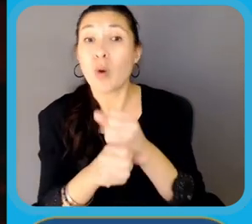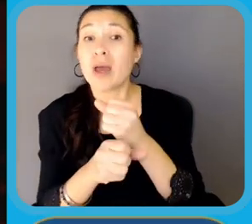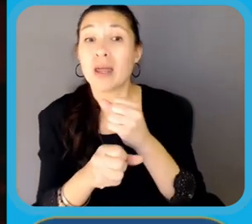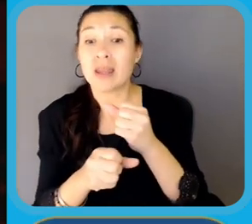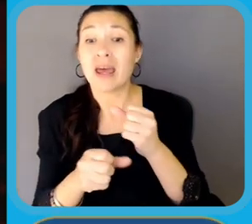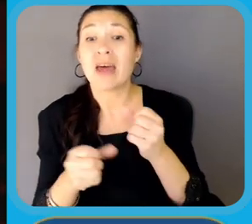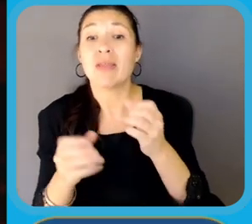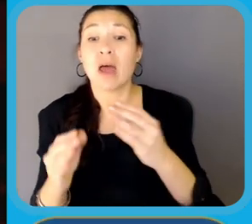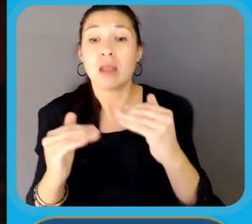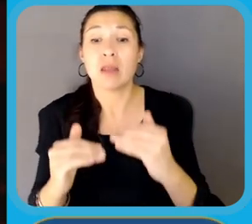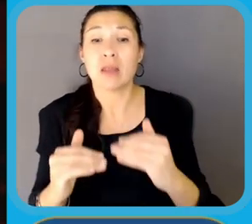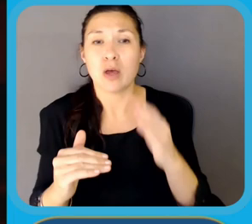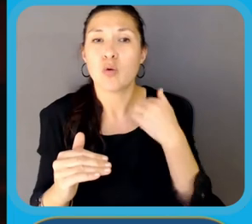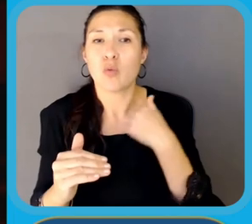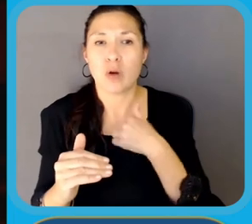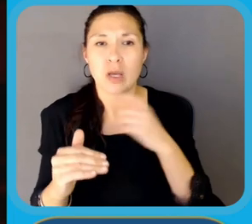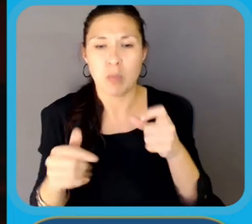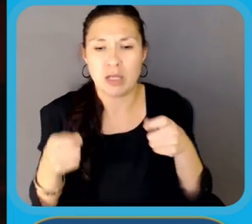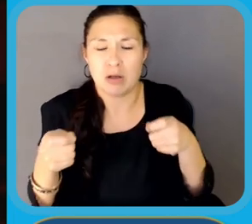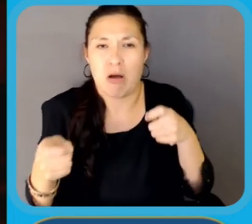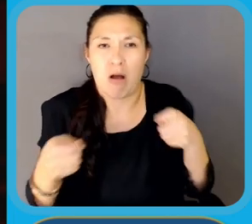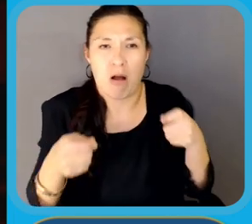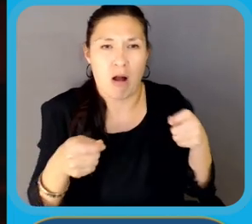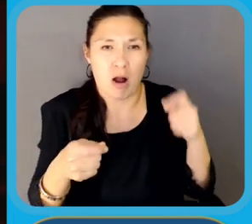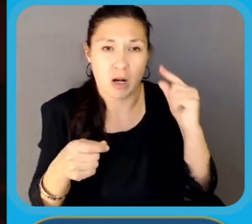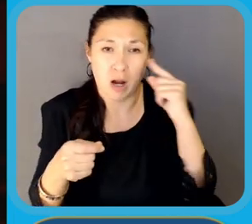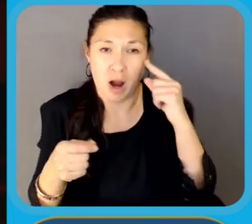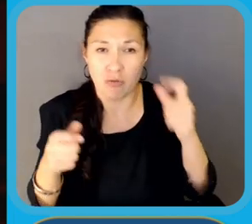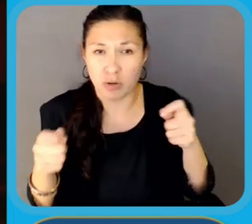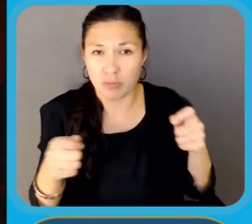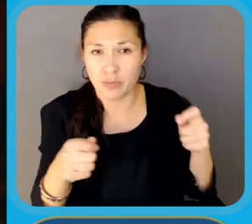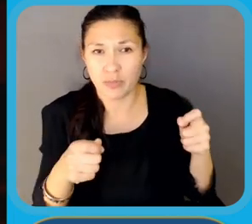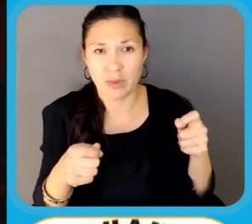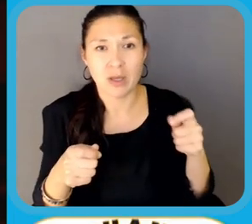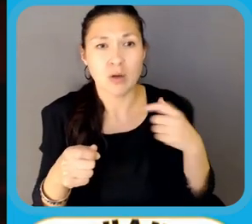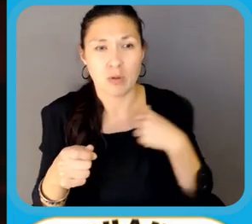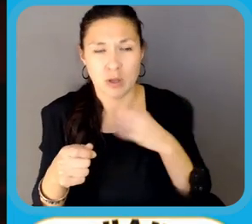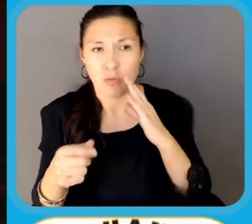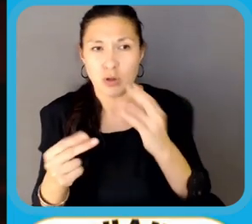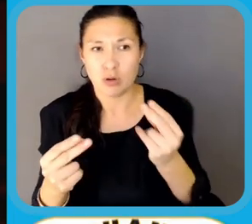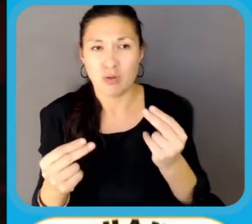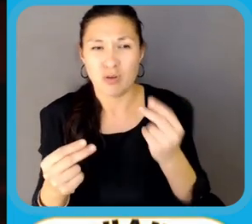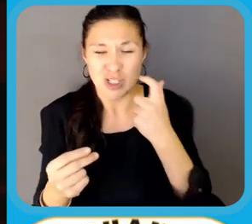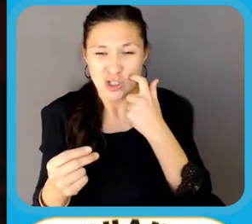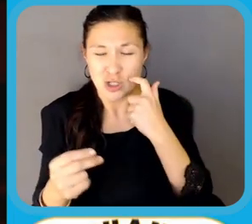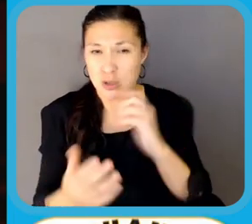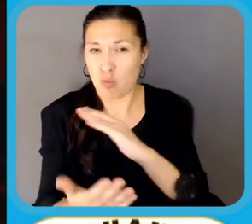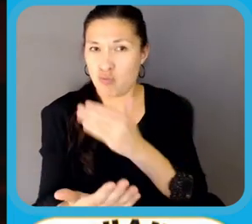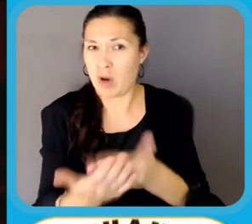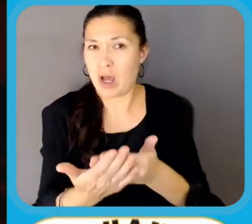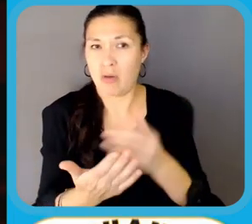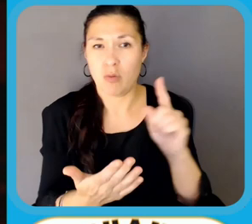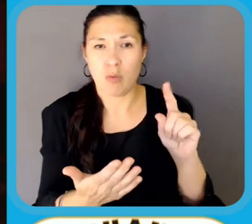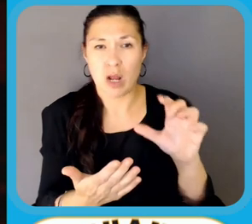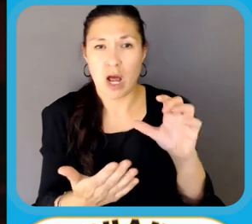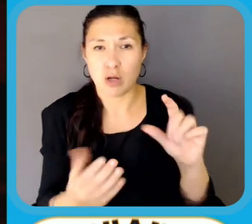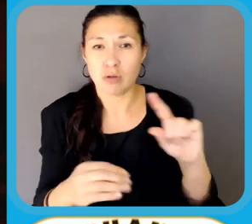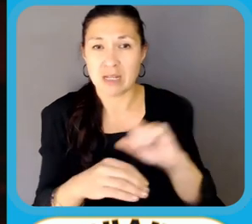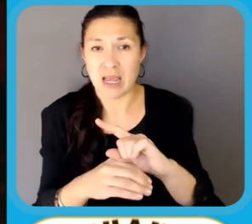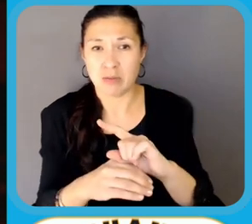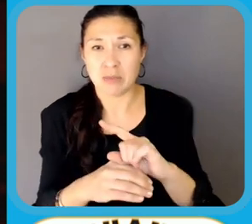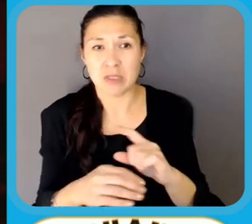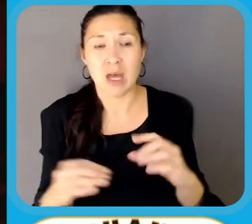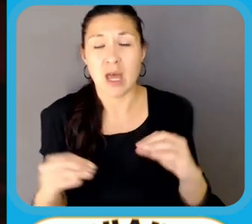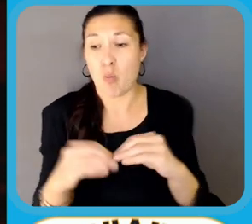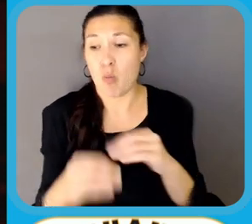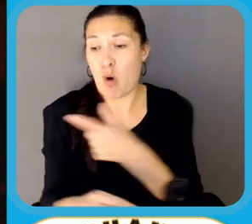we are doing. We just reached the 100-day mark. We've gotten more shots in arms than we initially